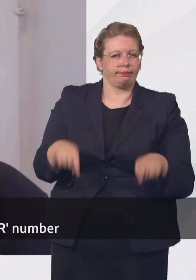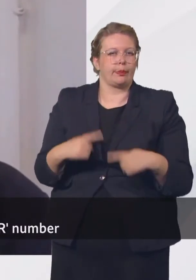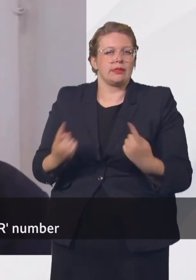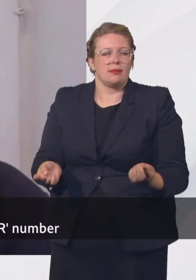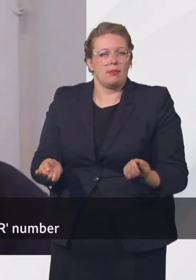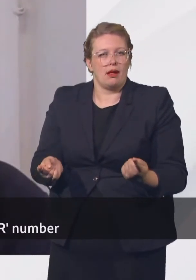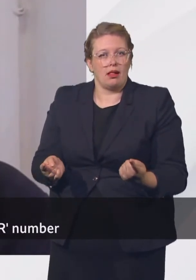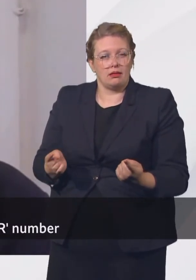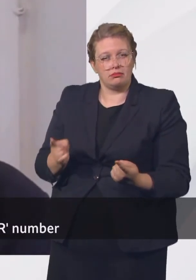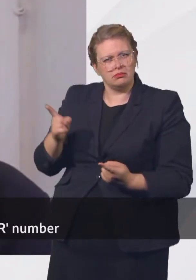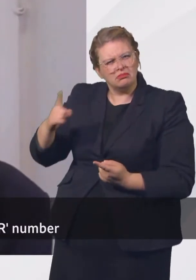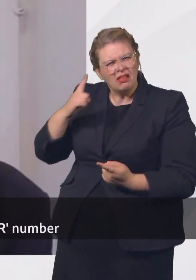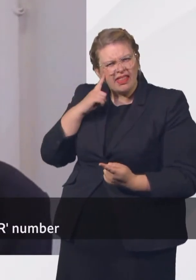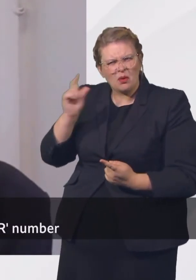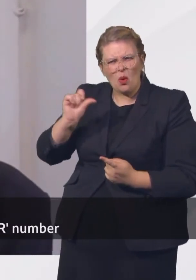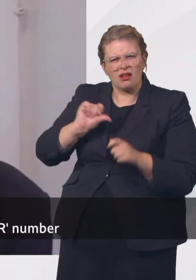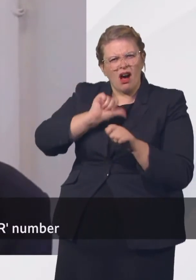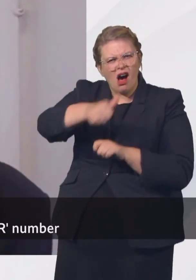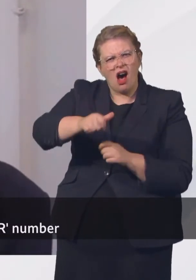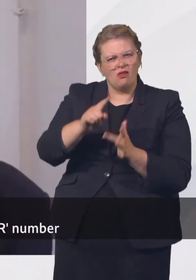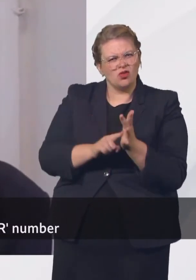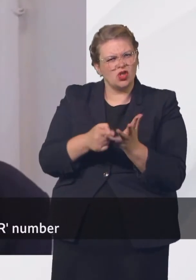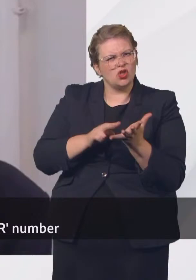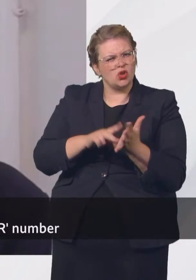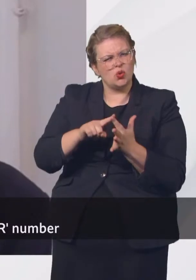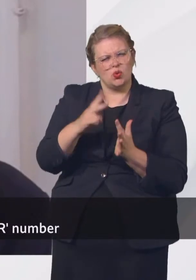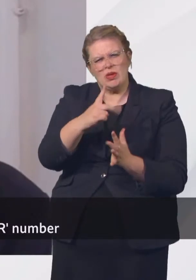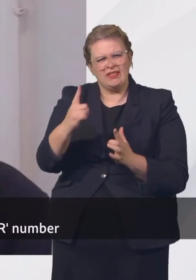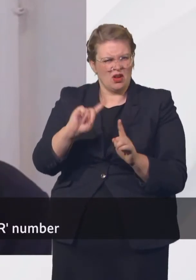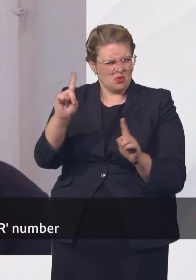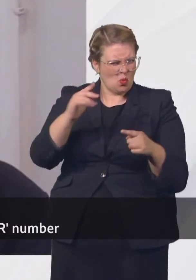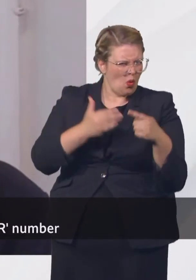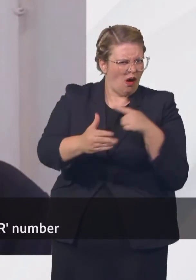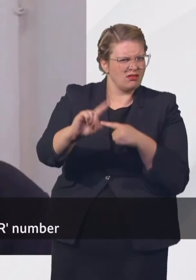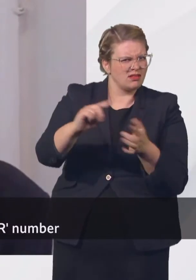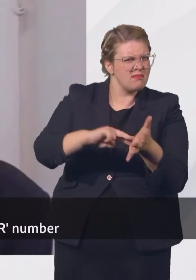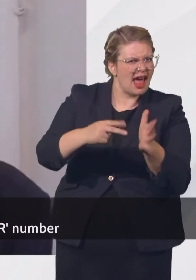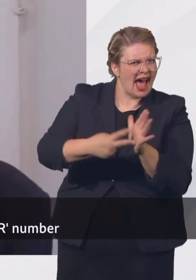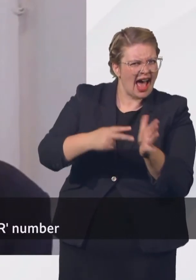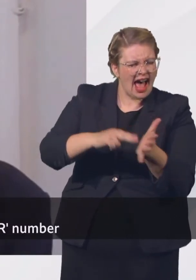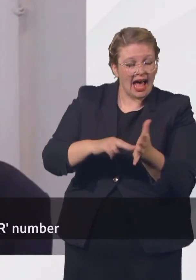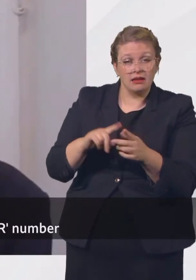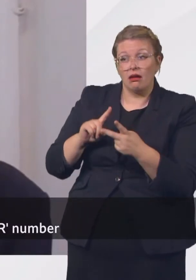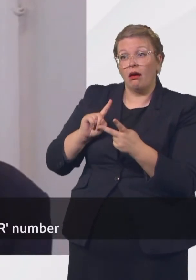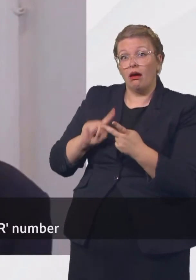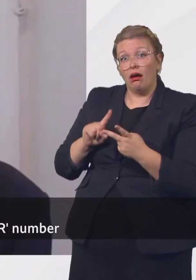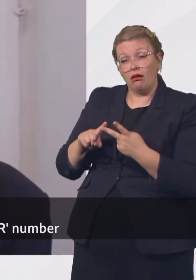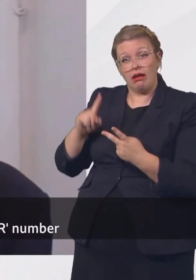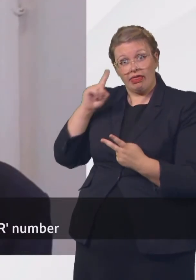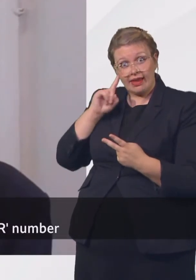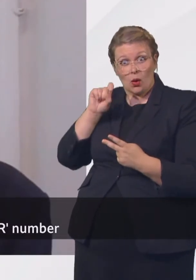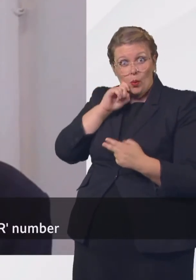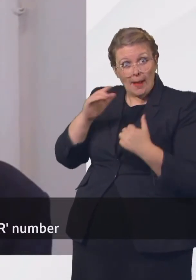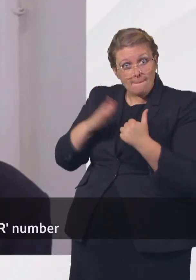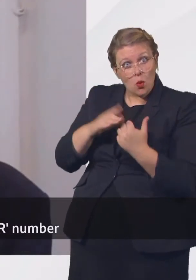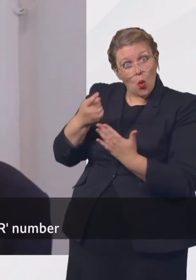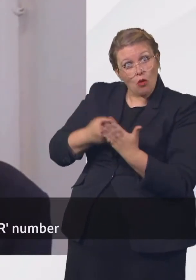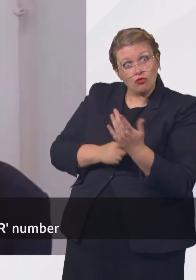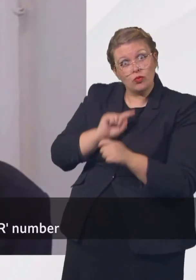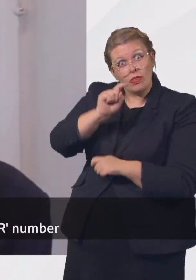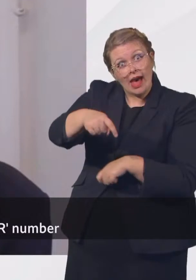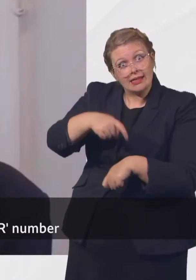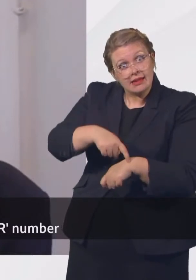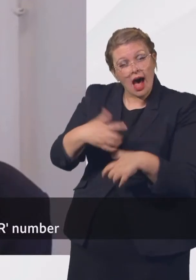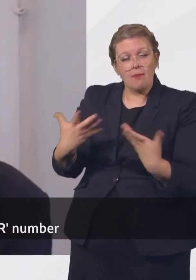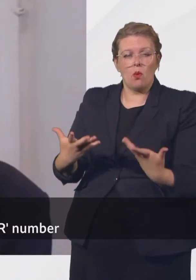necessary beyond the roadmap? And Secretary of State, are fresh coronavirus restrictions something that the government is considering after June the 21st? Or